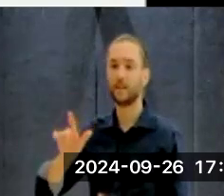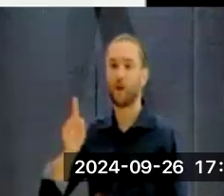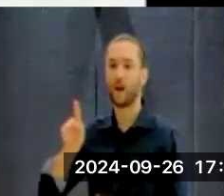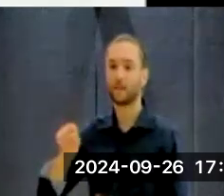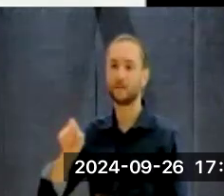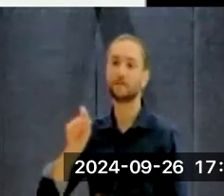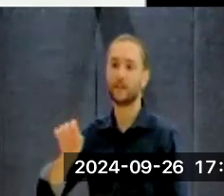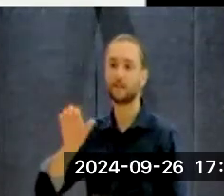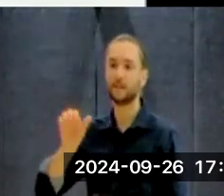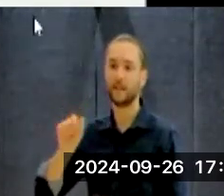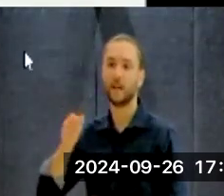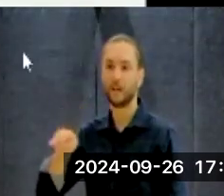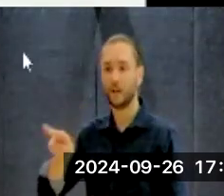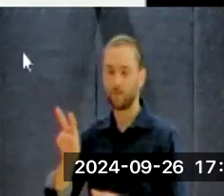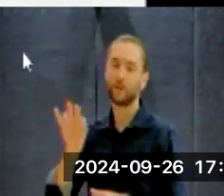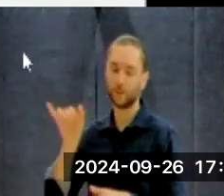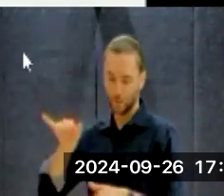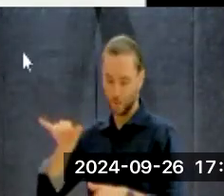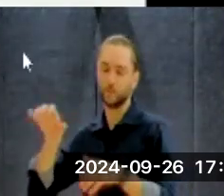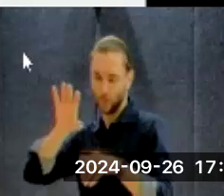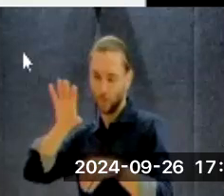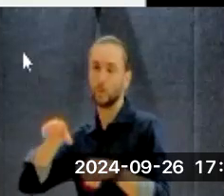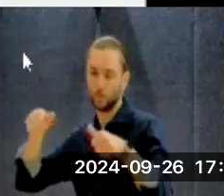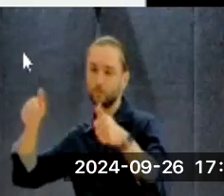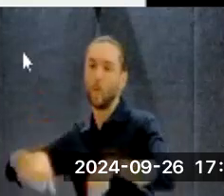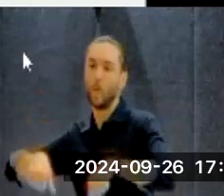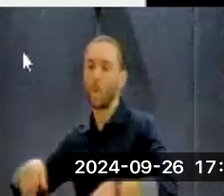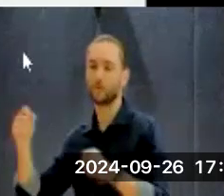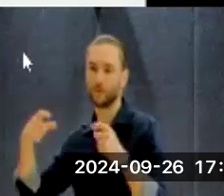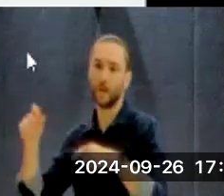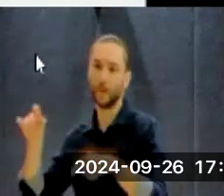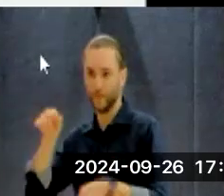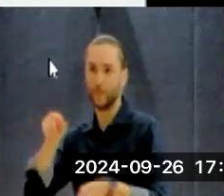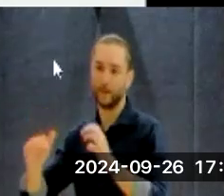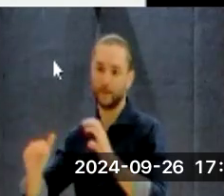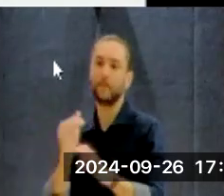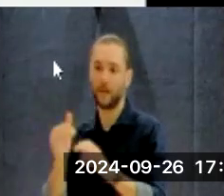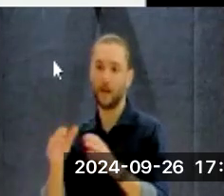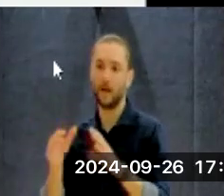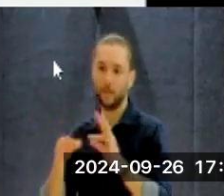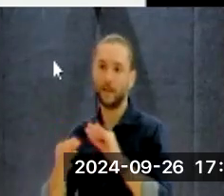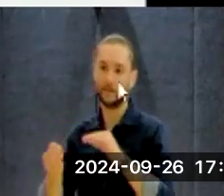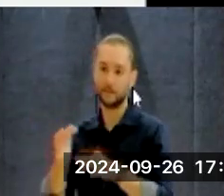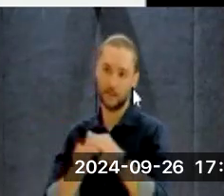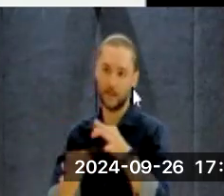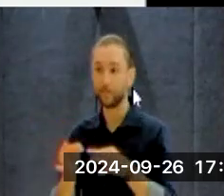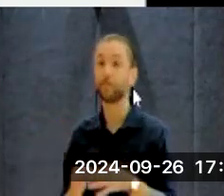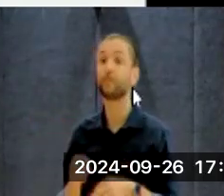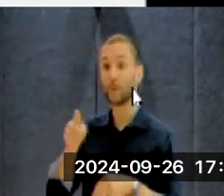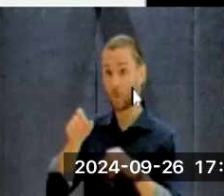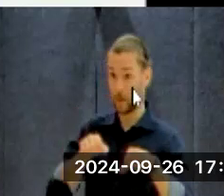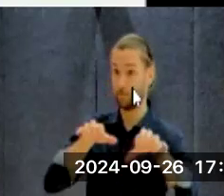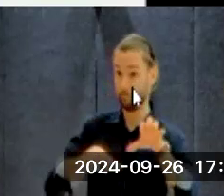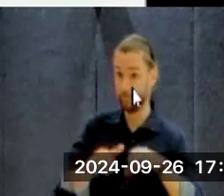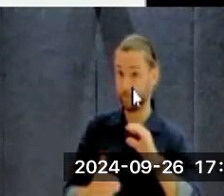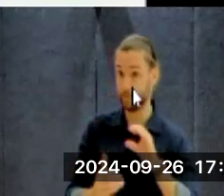csh@calcivilrights.ca.gov. We will put the email address in the chat. For everyone in the room today, you may submit a written comment by emailing